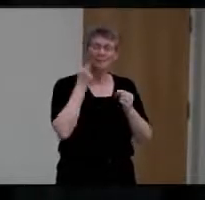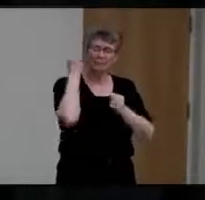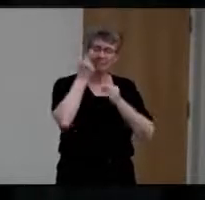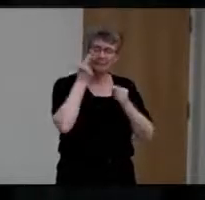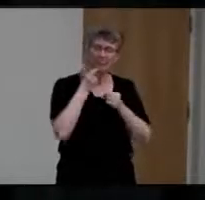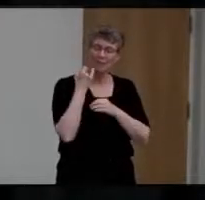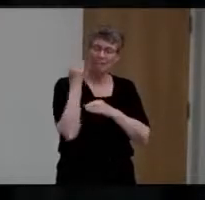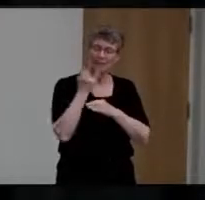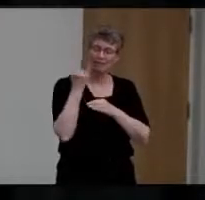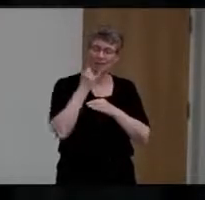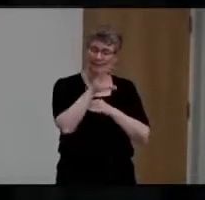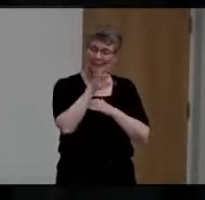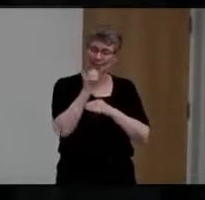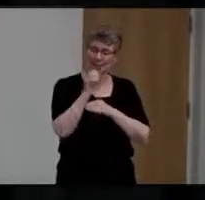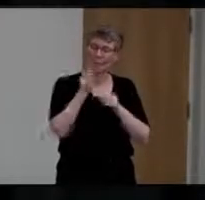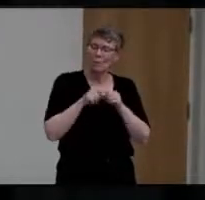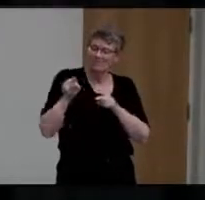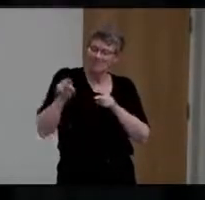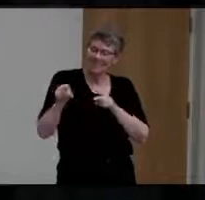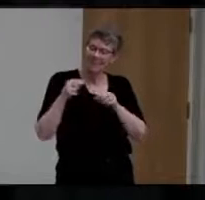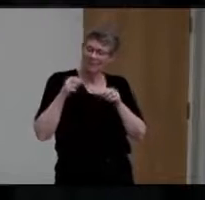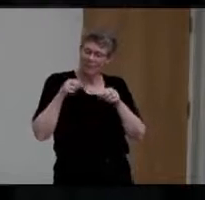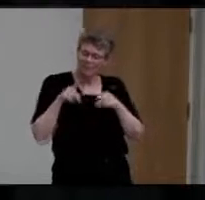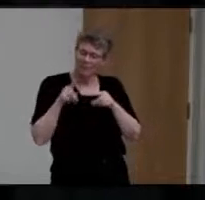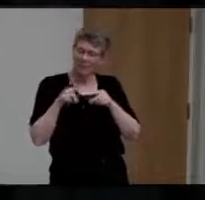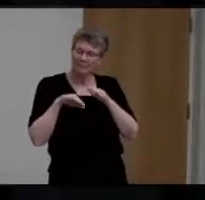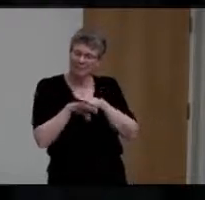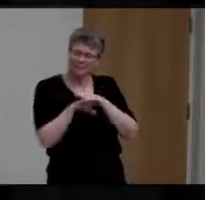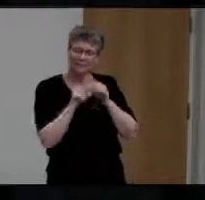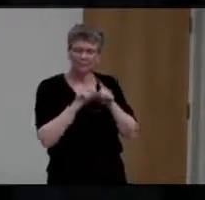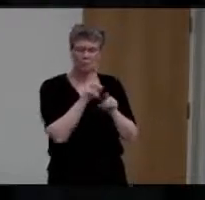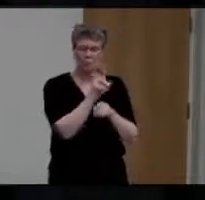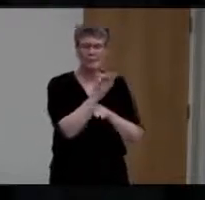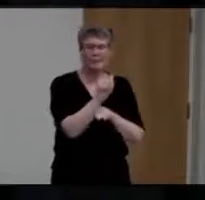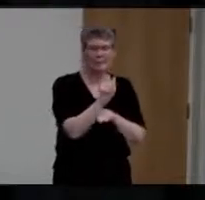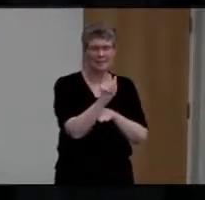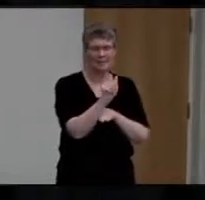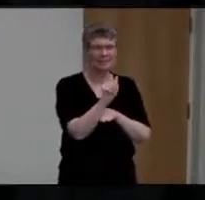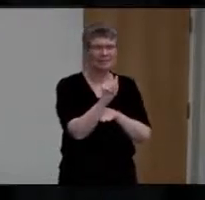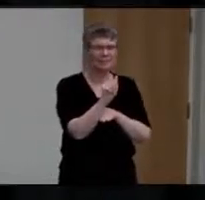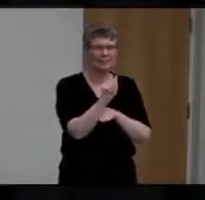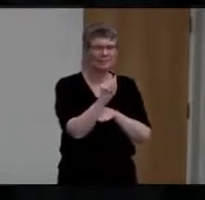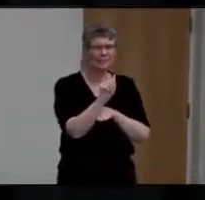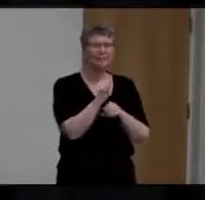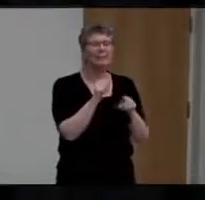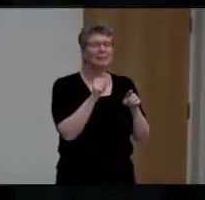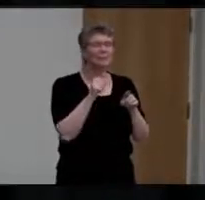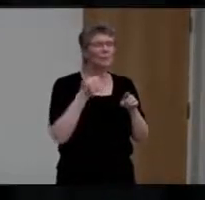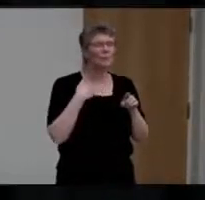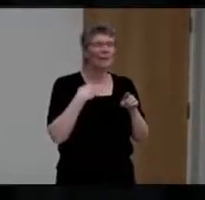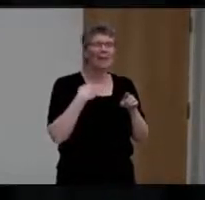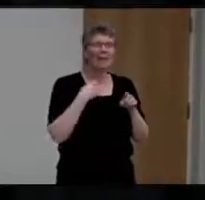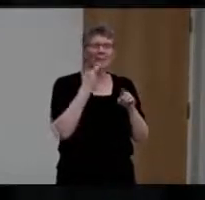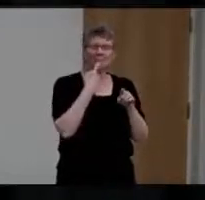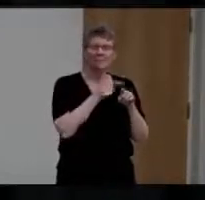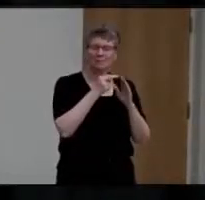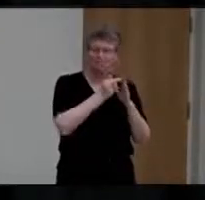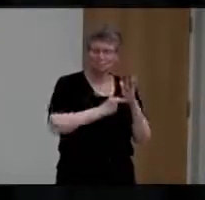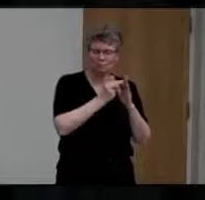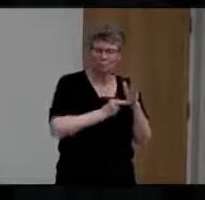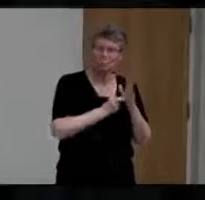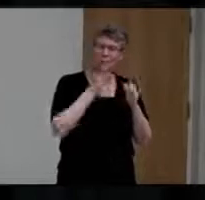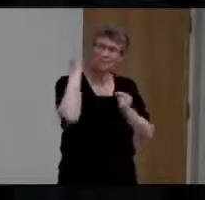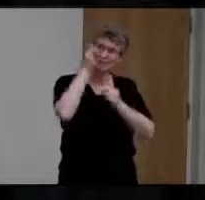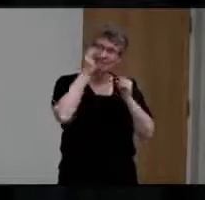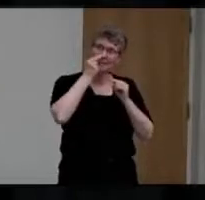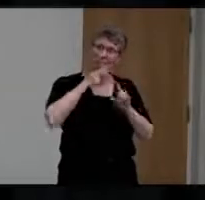data, and that's already true. So it's sort of, there are ways to step forward through what we already have and say the rules we have apply to AI. Like it's not